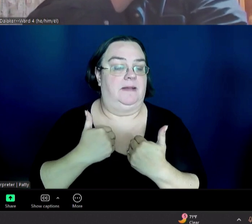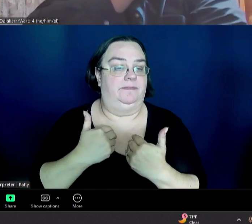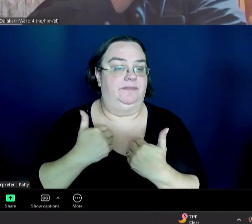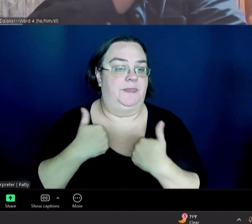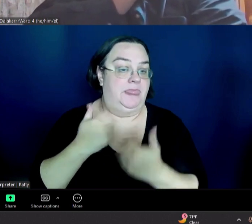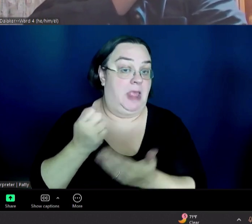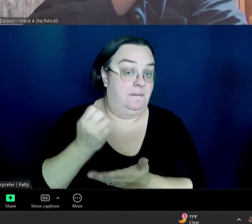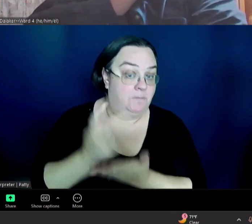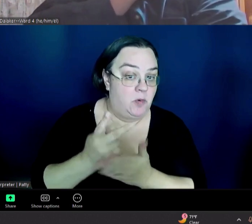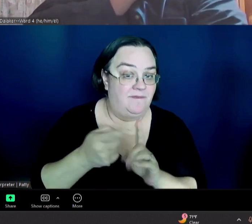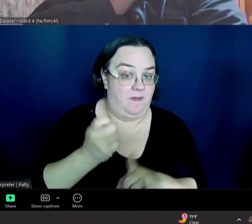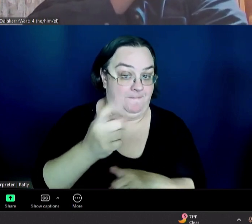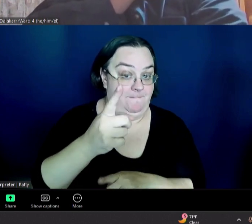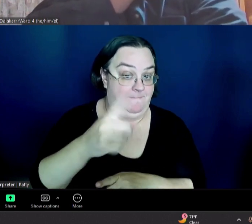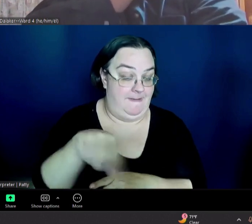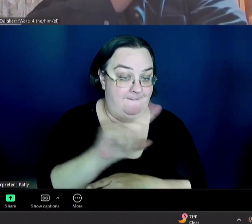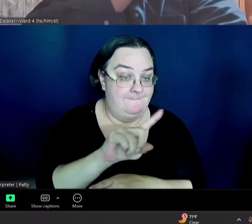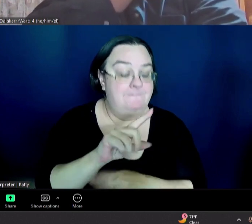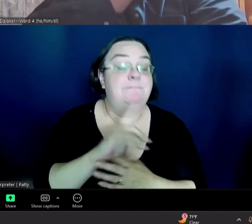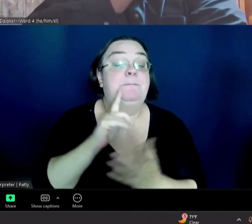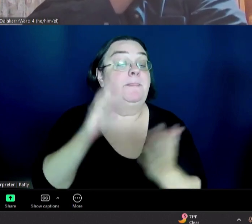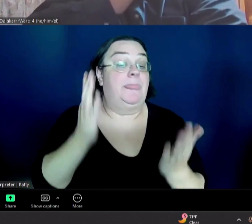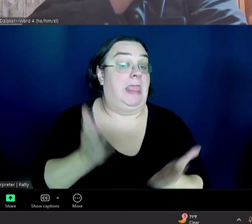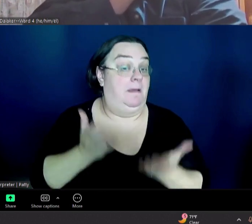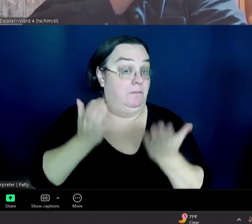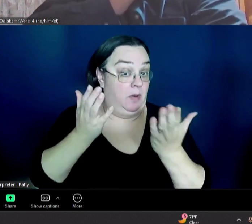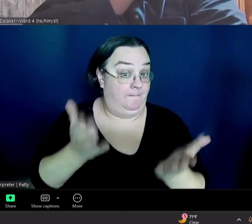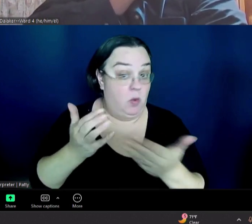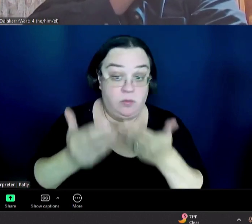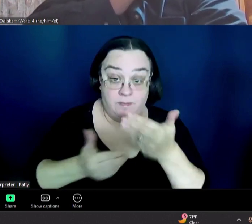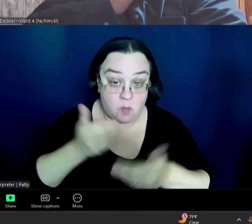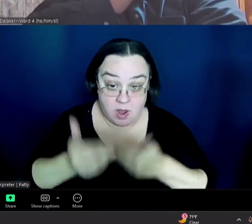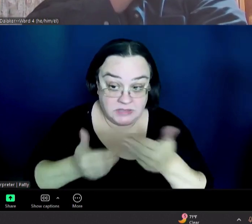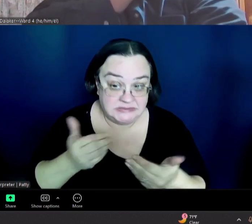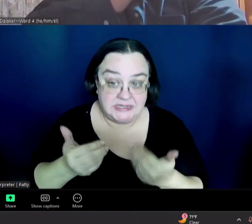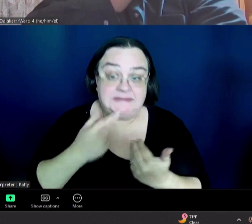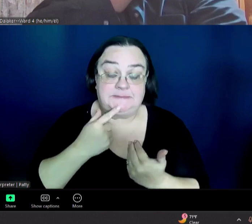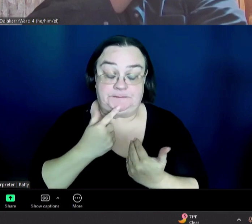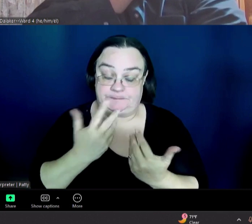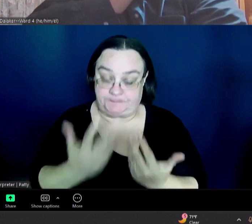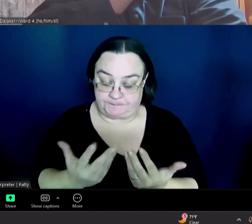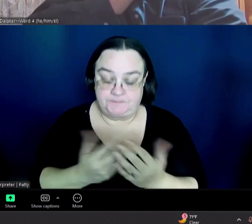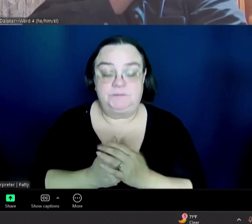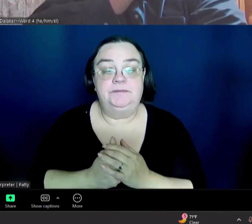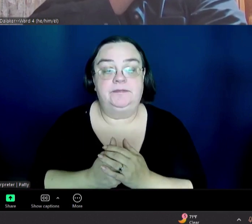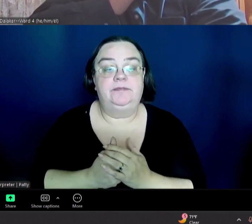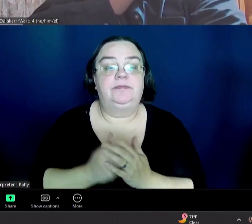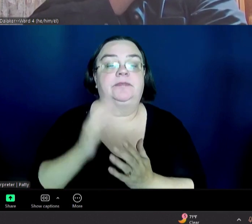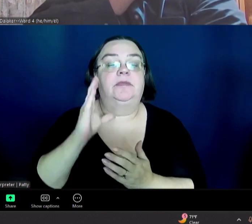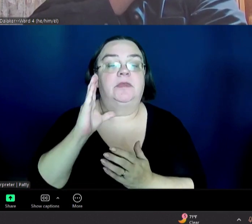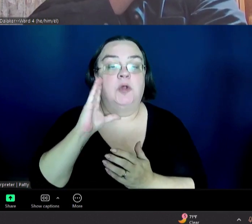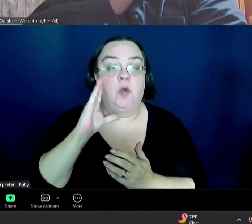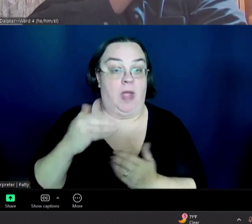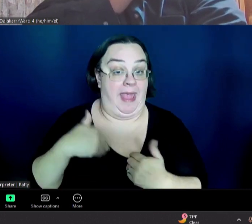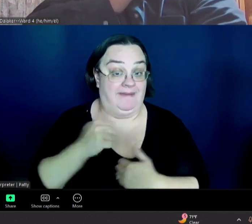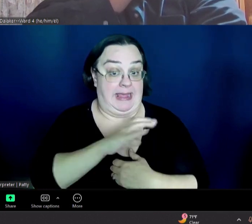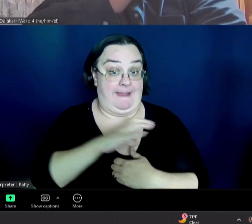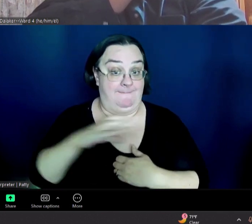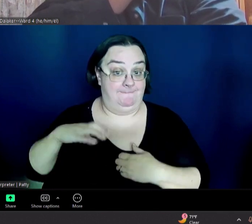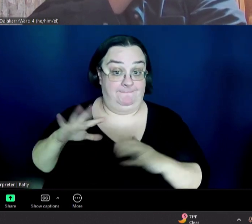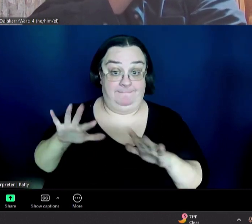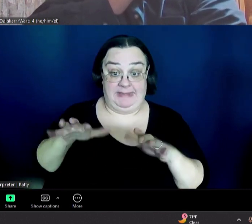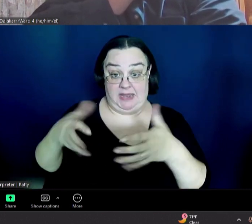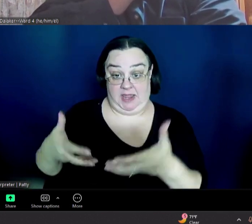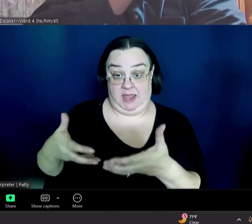Mayor and Council. The proposed process is that there be a committee